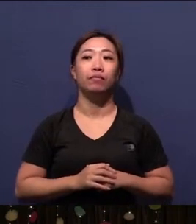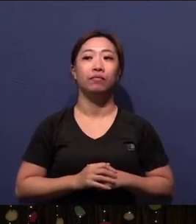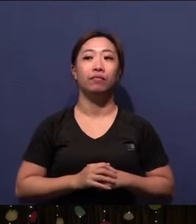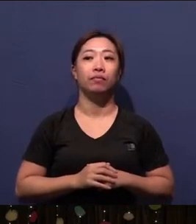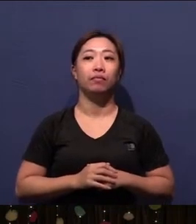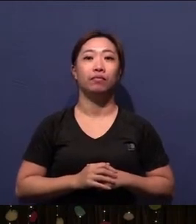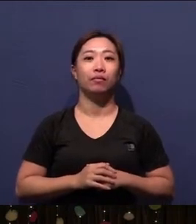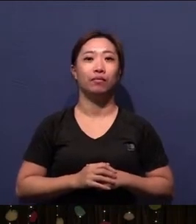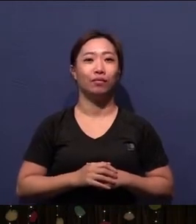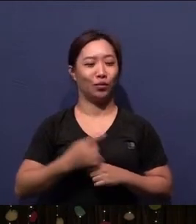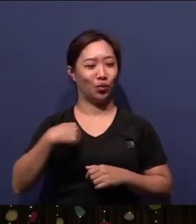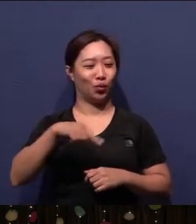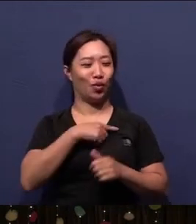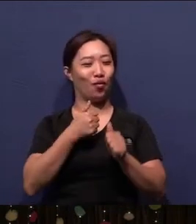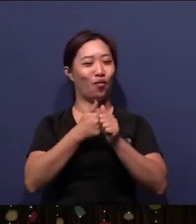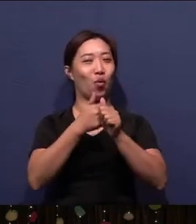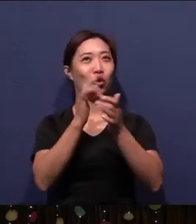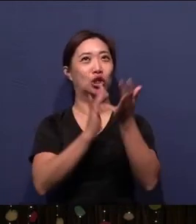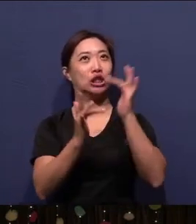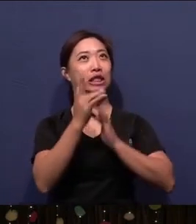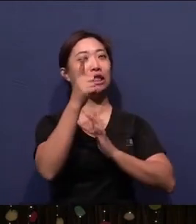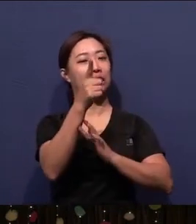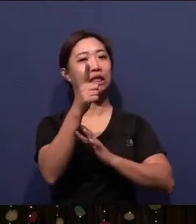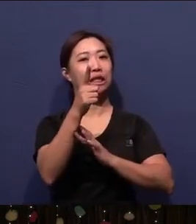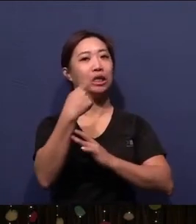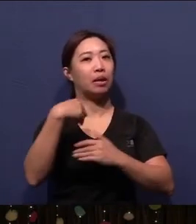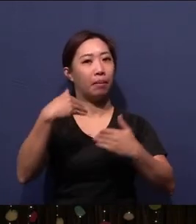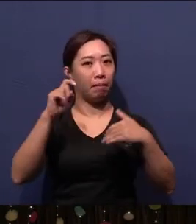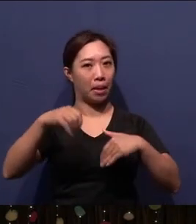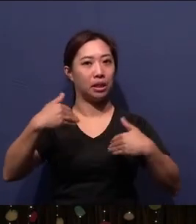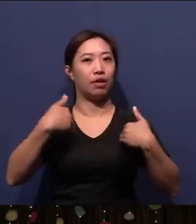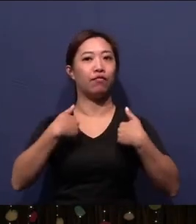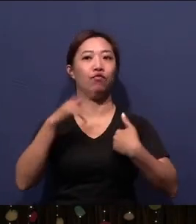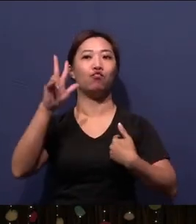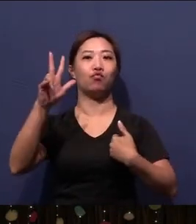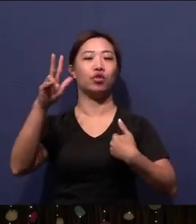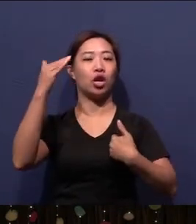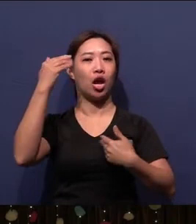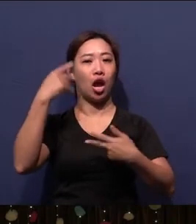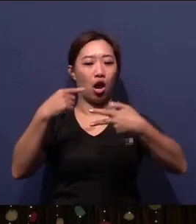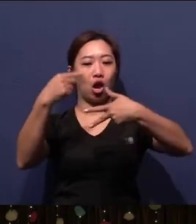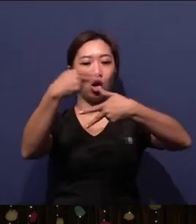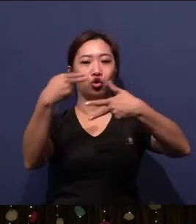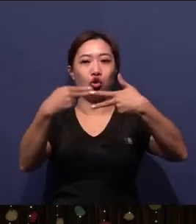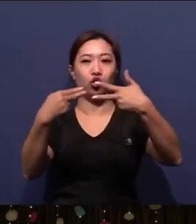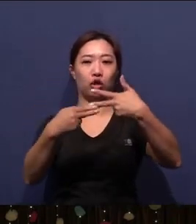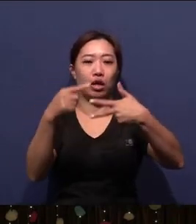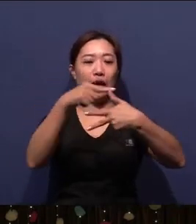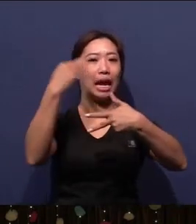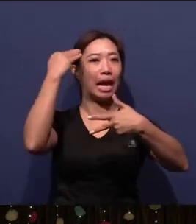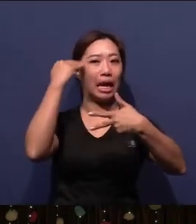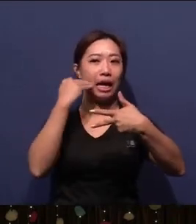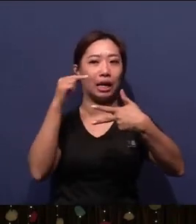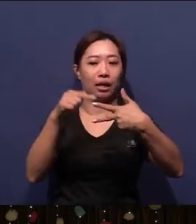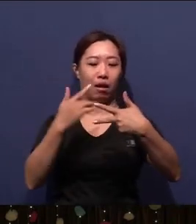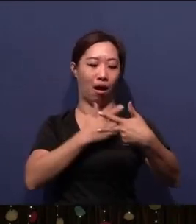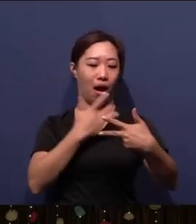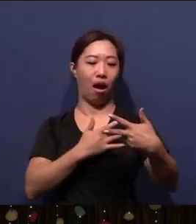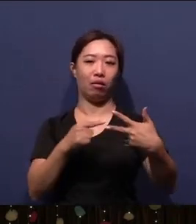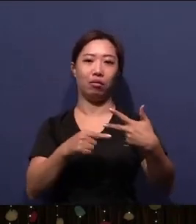As followers of Jesus, we need to have the three H's: the head, the heart, and the